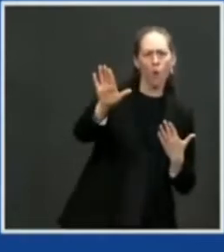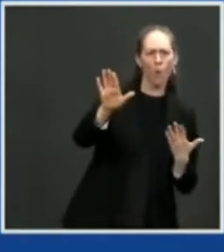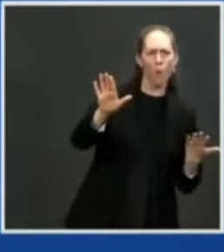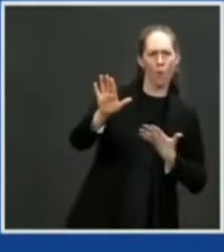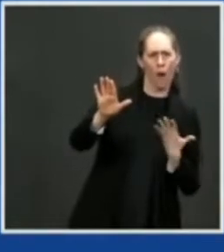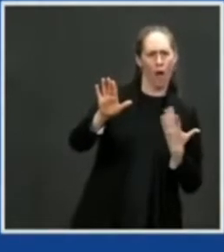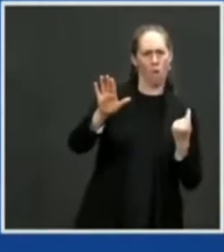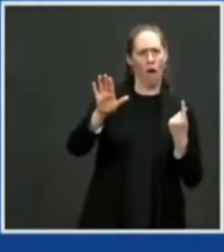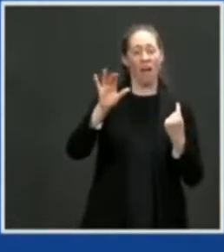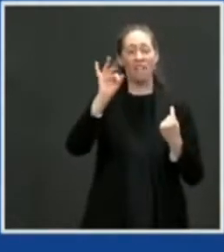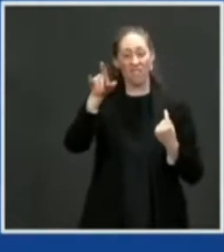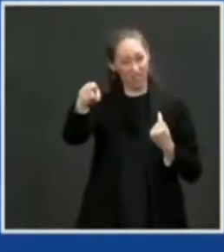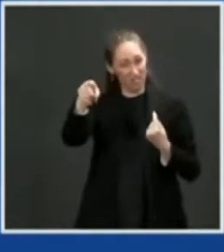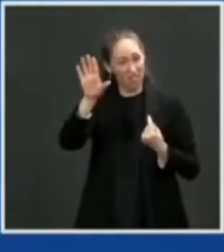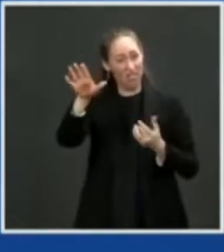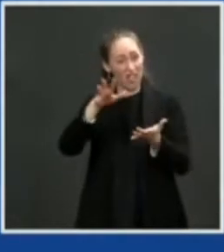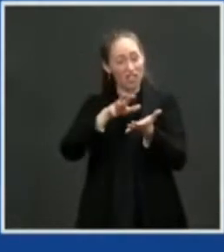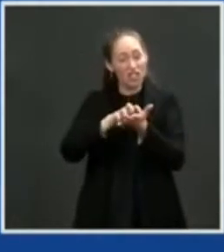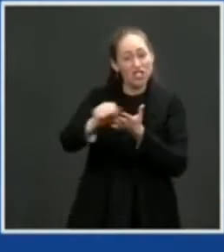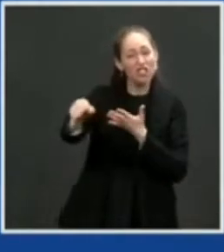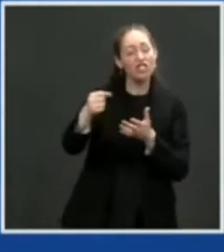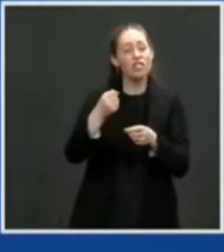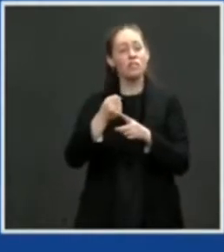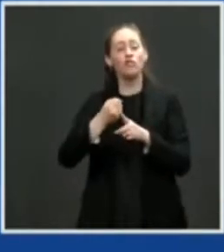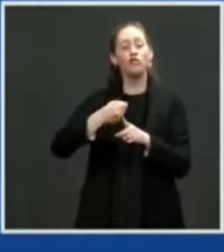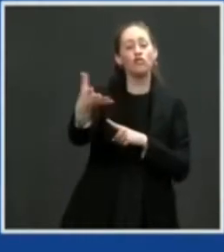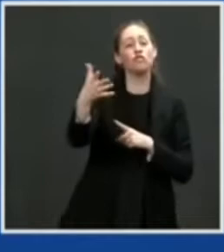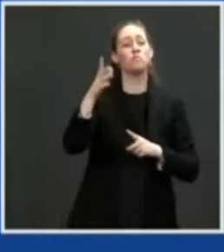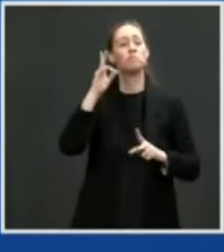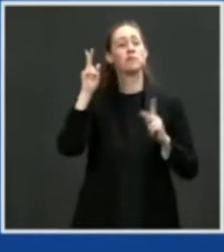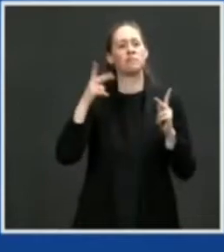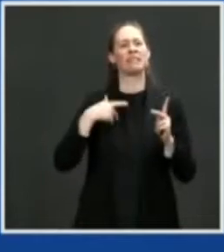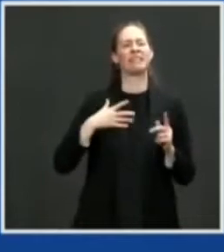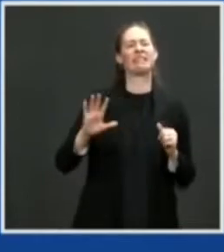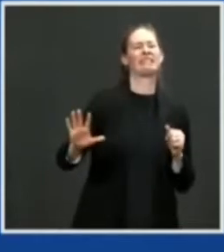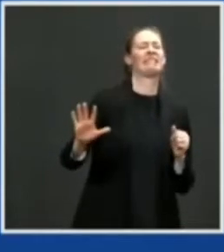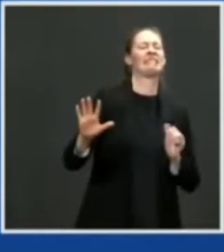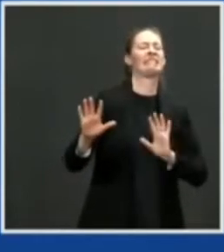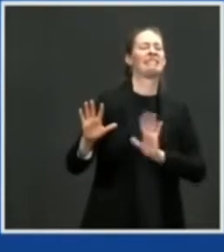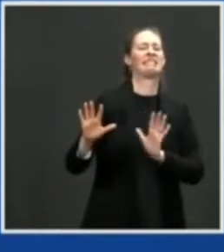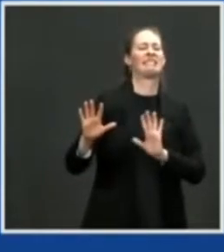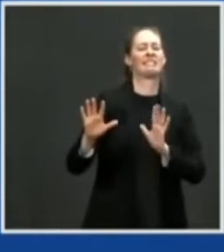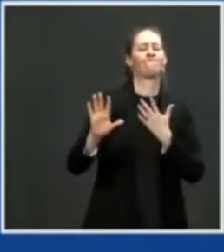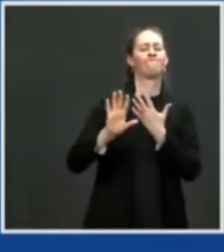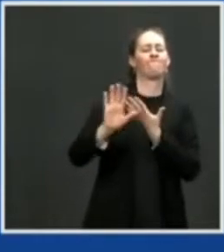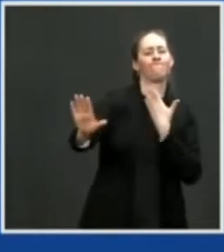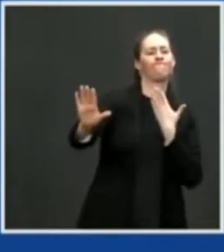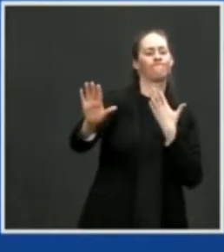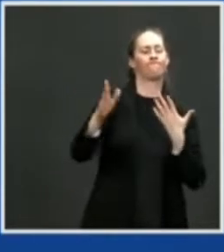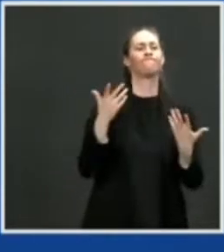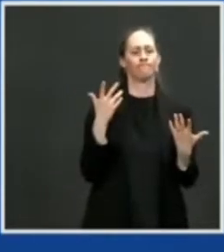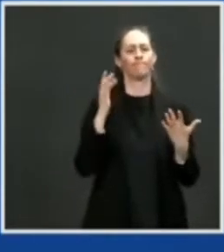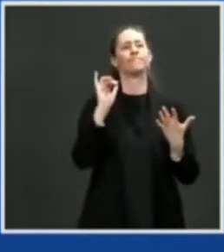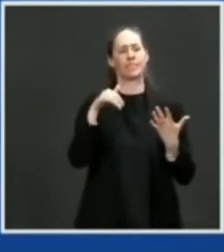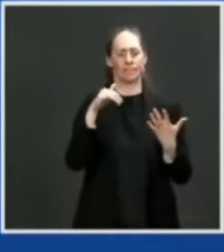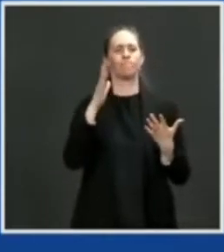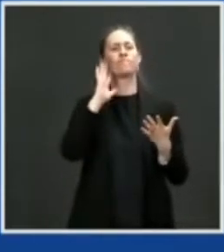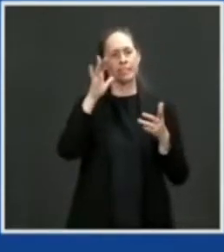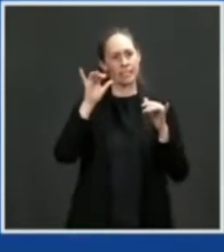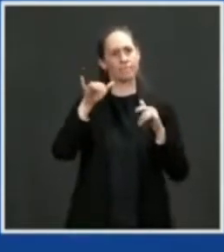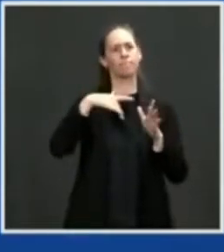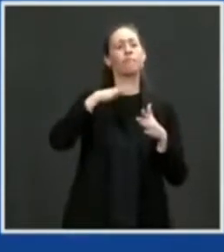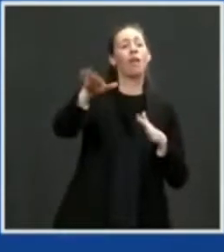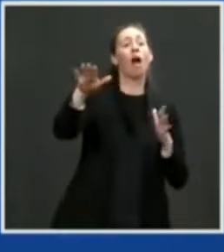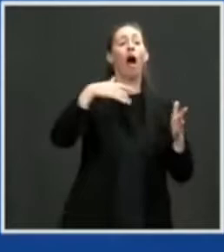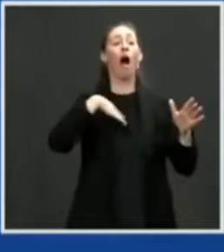human rights. We are going to continue in an unrelenting way to call to the attention of the world and make